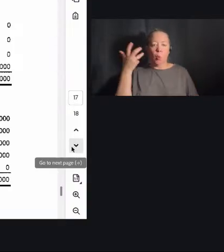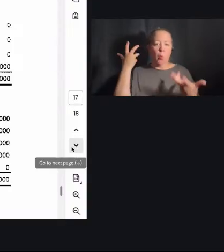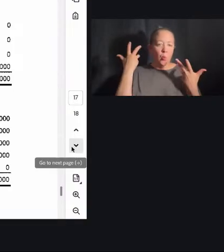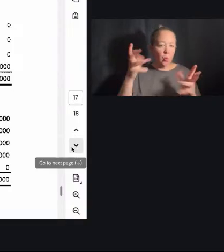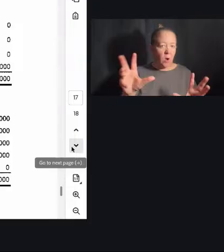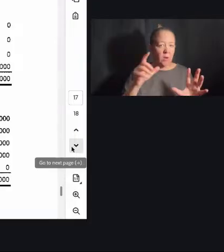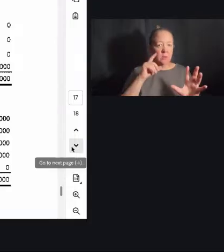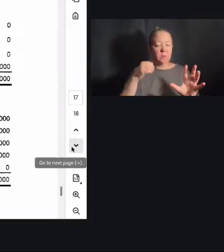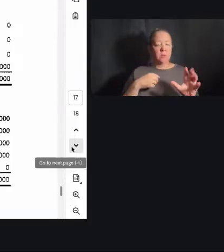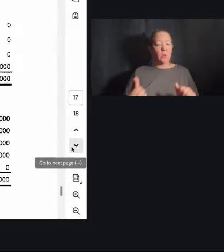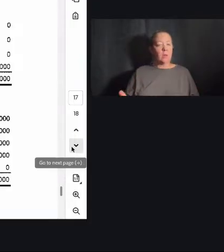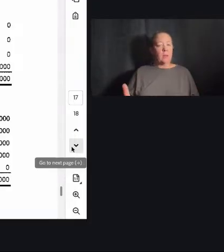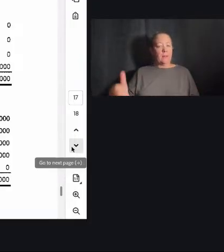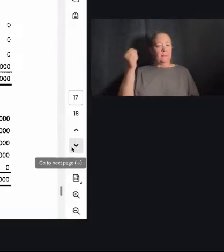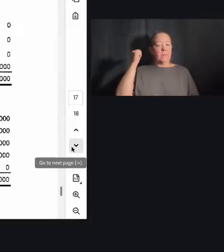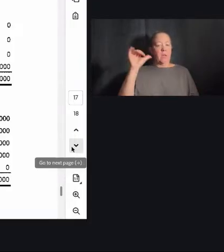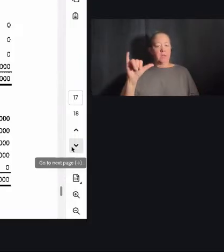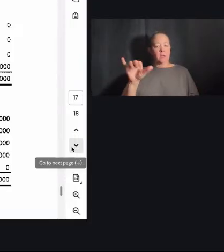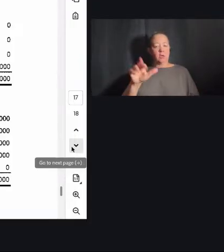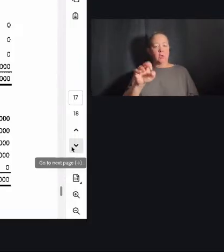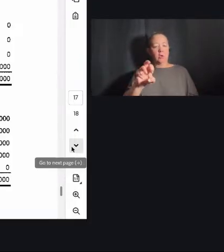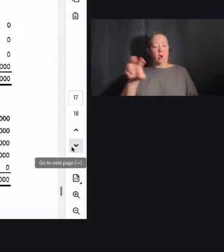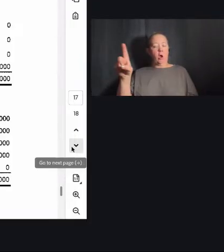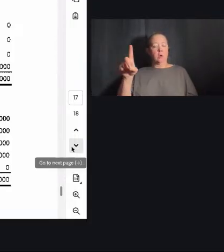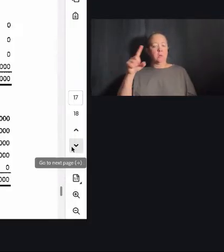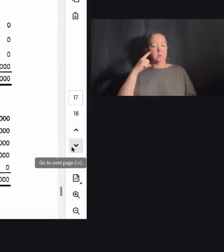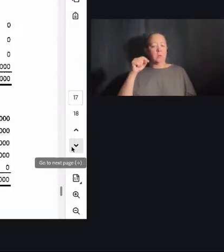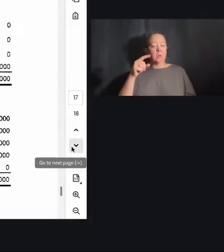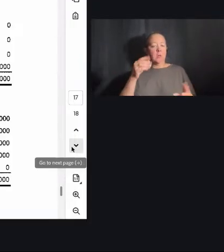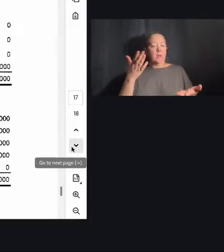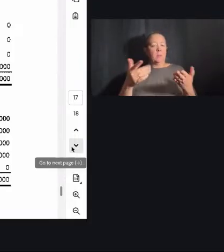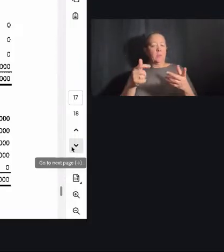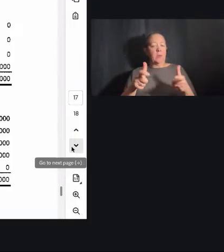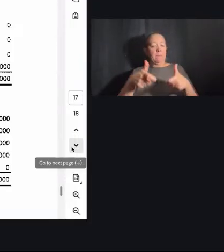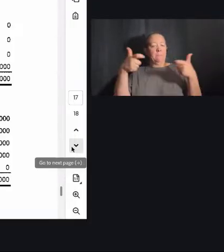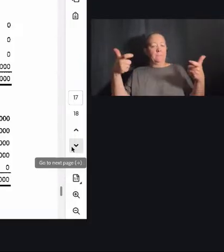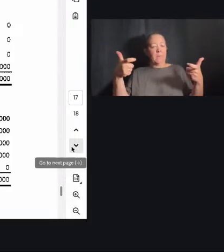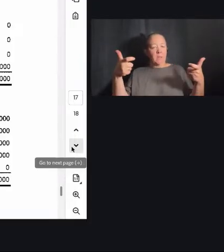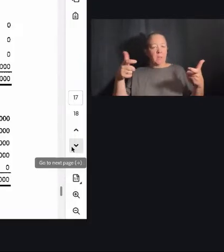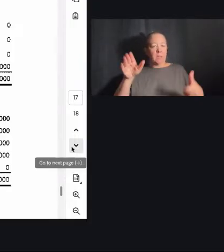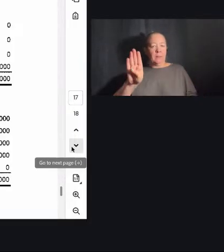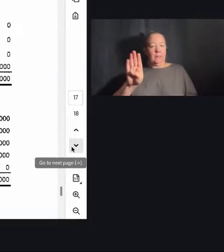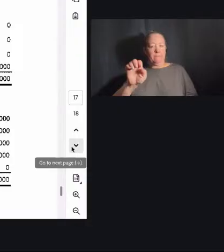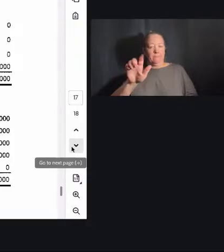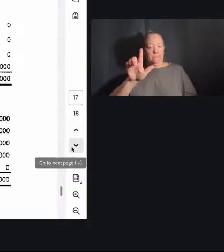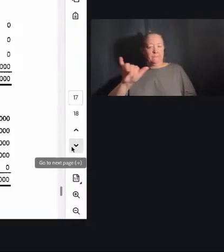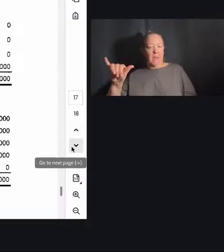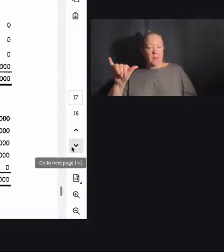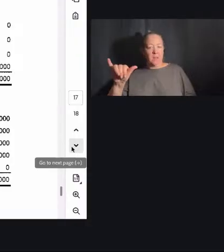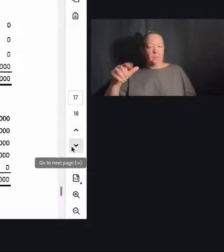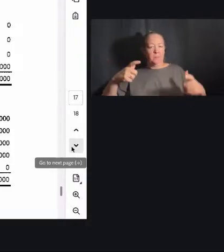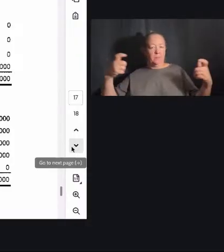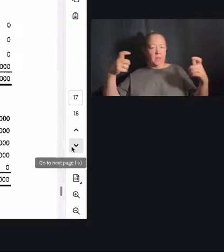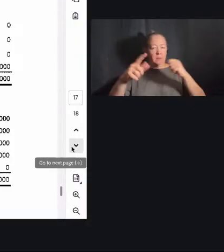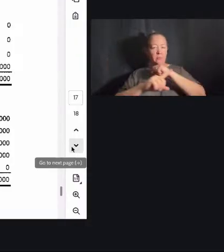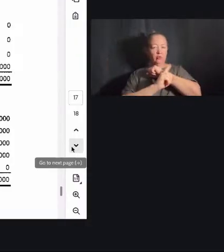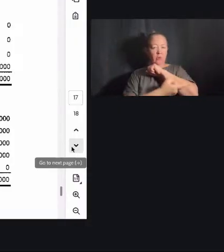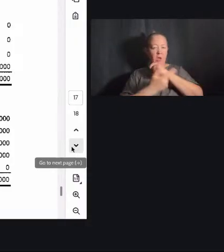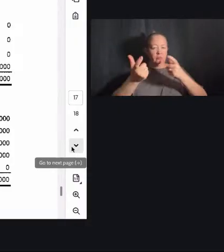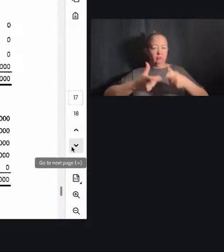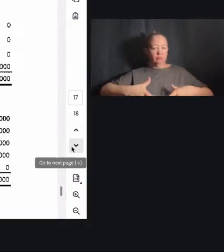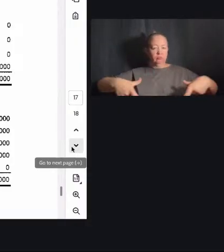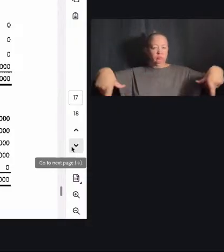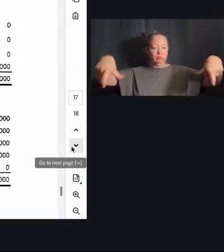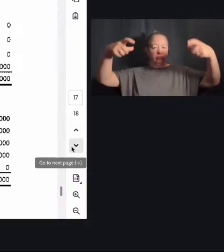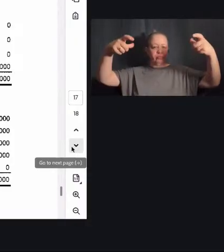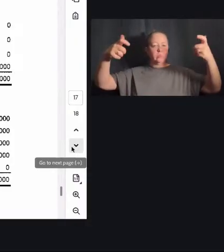use a big belly, one of those big belly trash containers. They are also actively used for composting in many